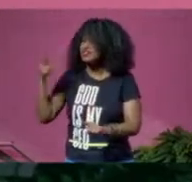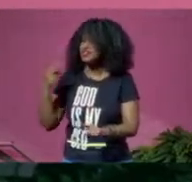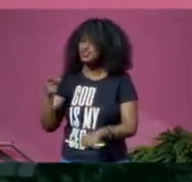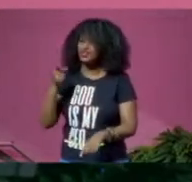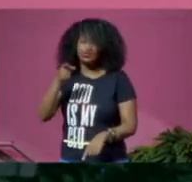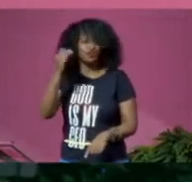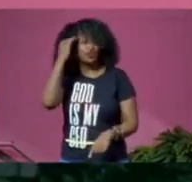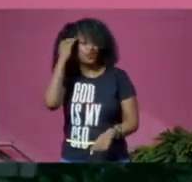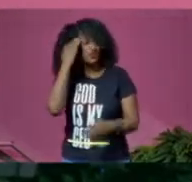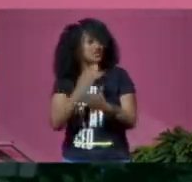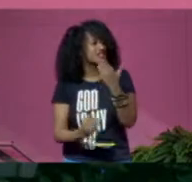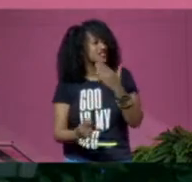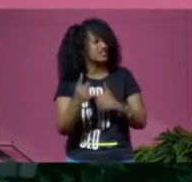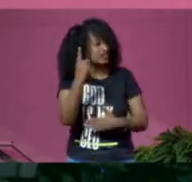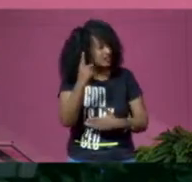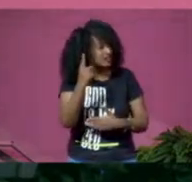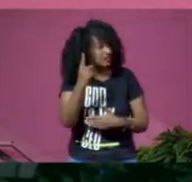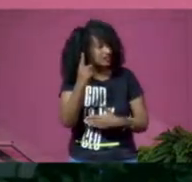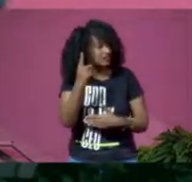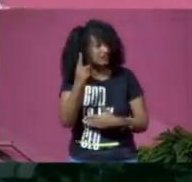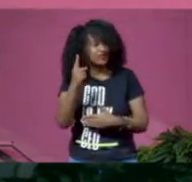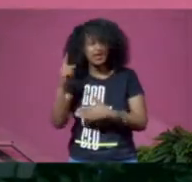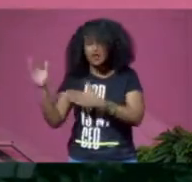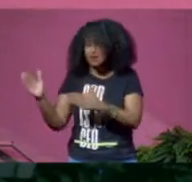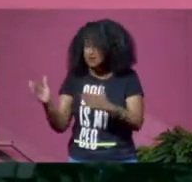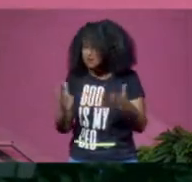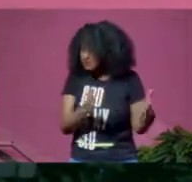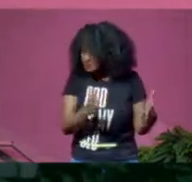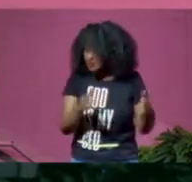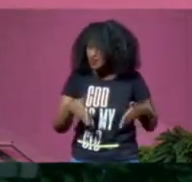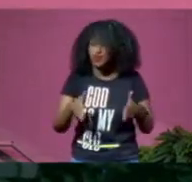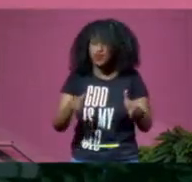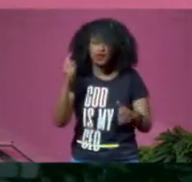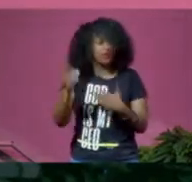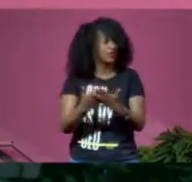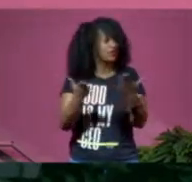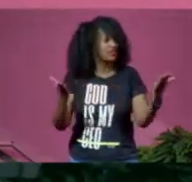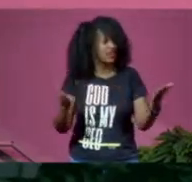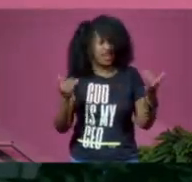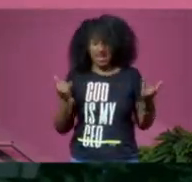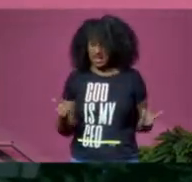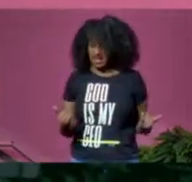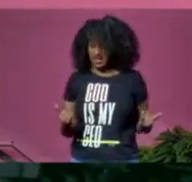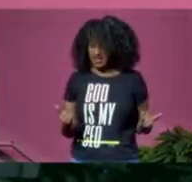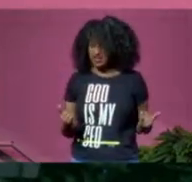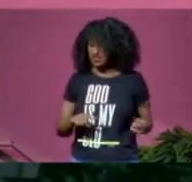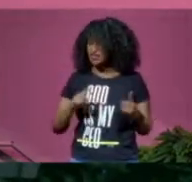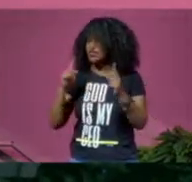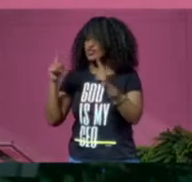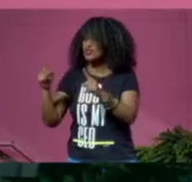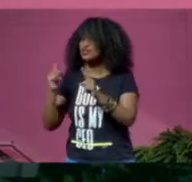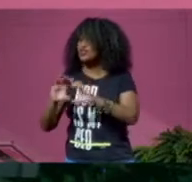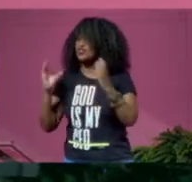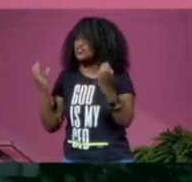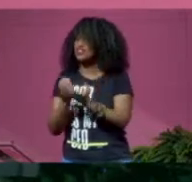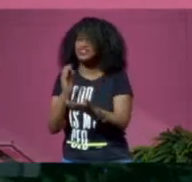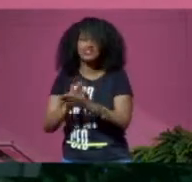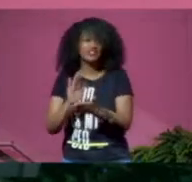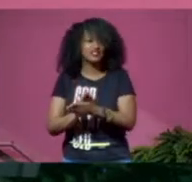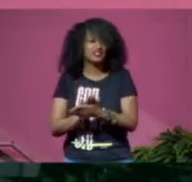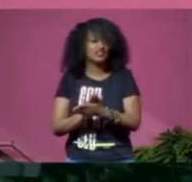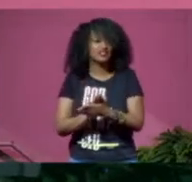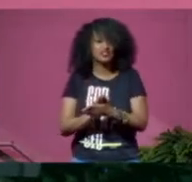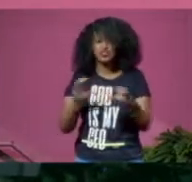for you. And when you know that somebody made a way for you, you go in the classroom and you act different. You don't fall